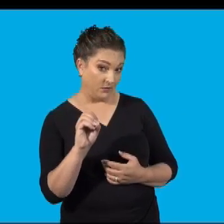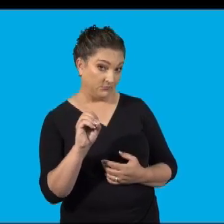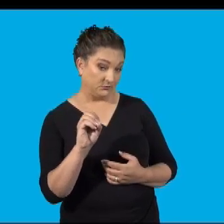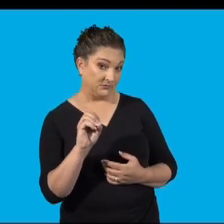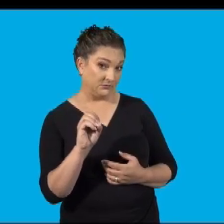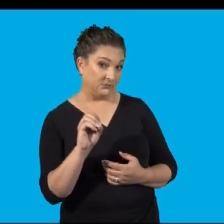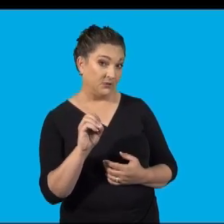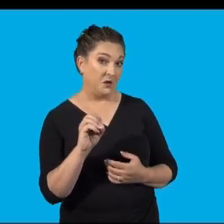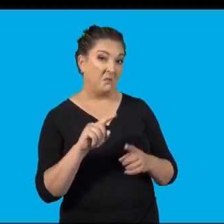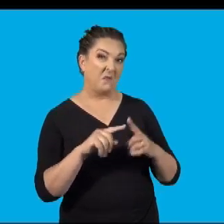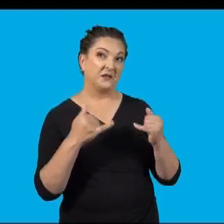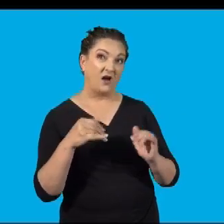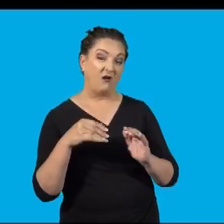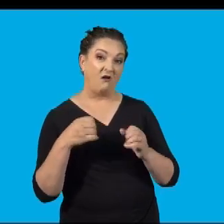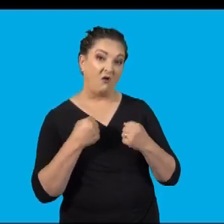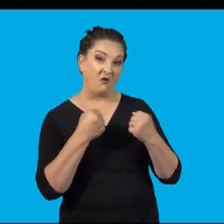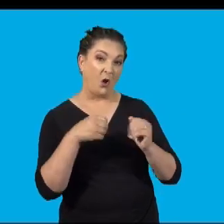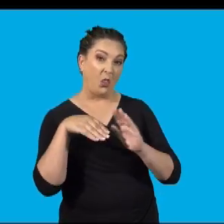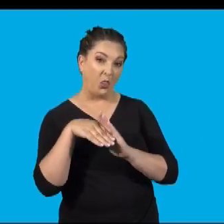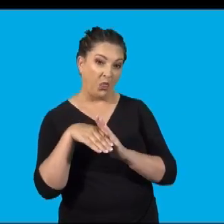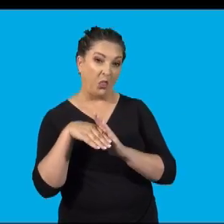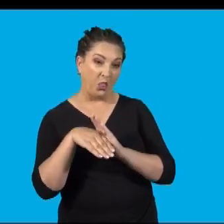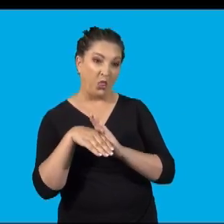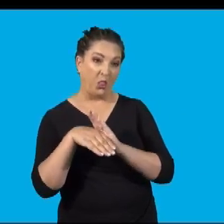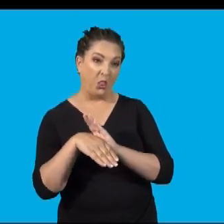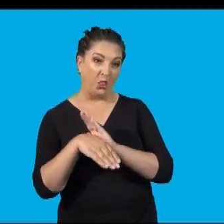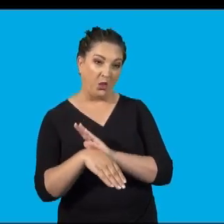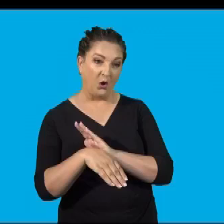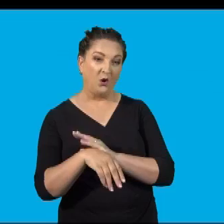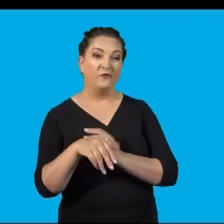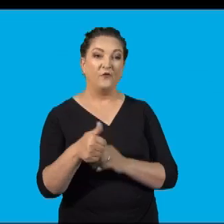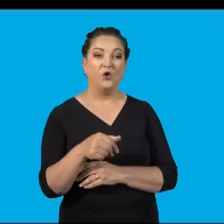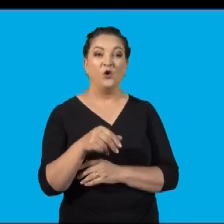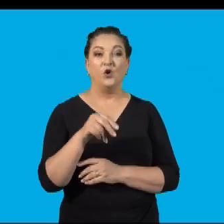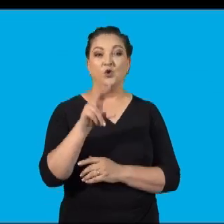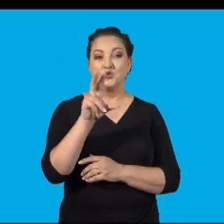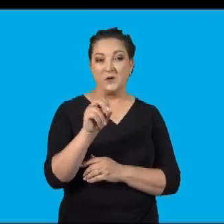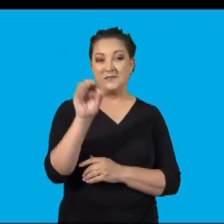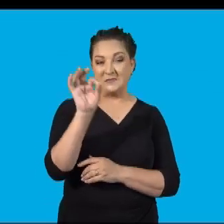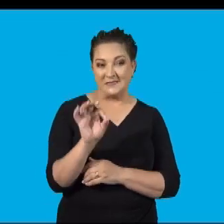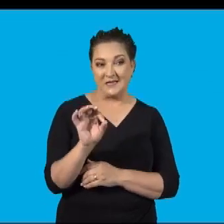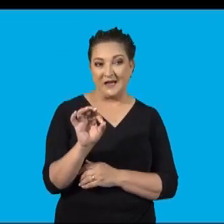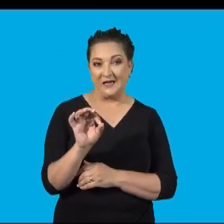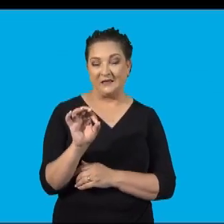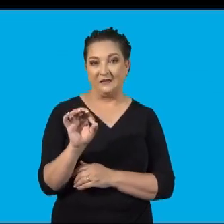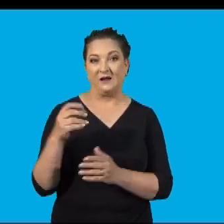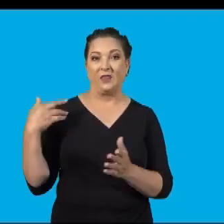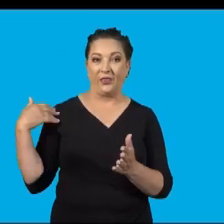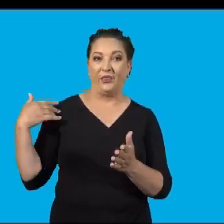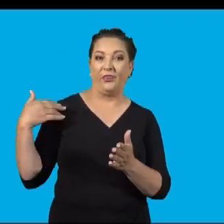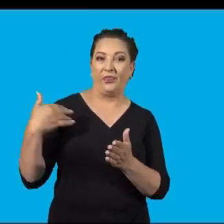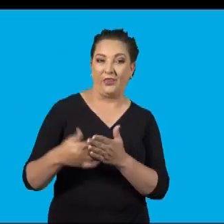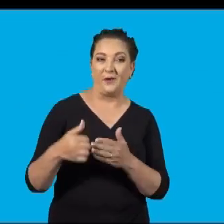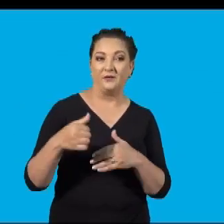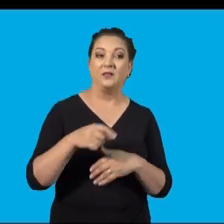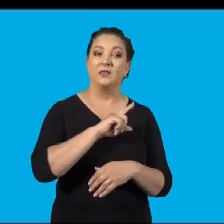104,000. Depreciation is at 20% per annum on the diminishing balance method. All right, so I'm going to